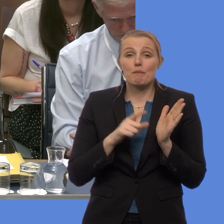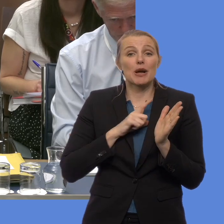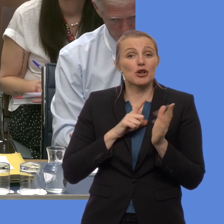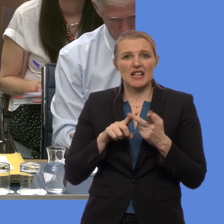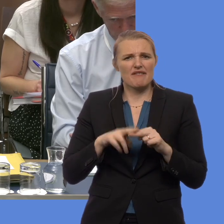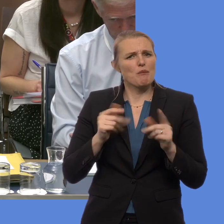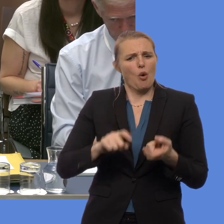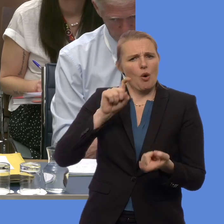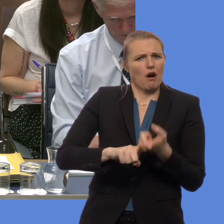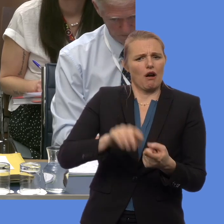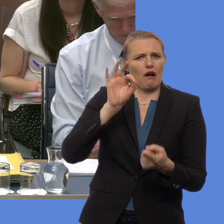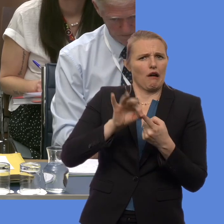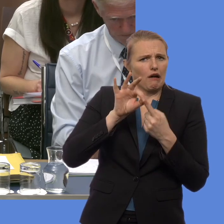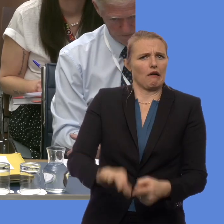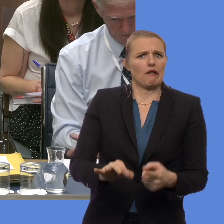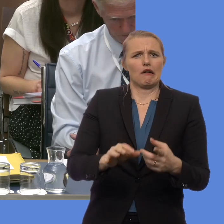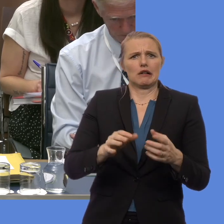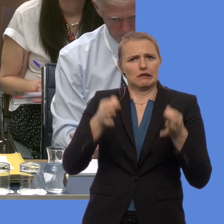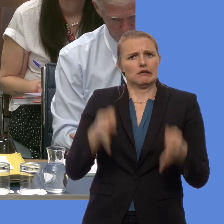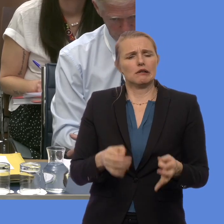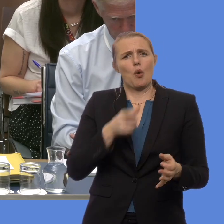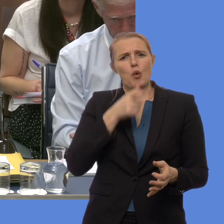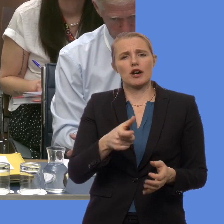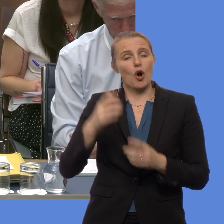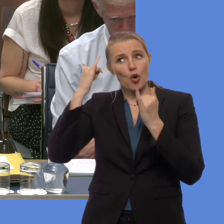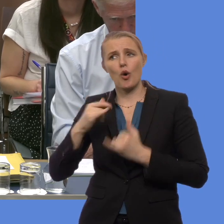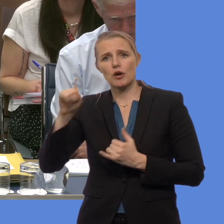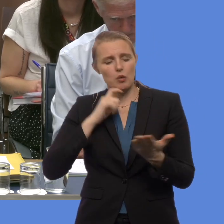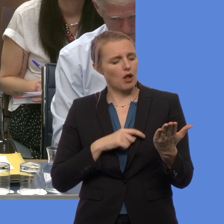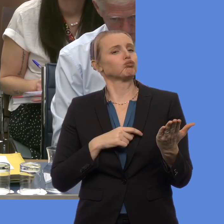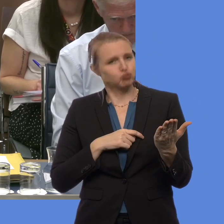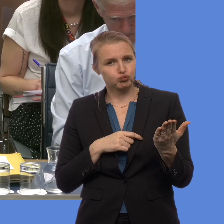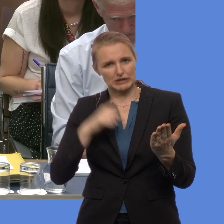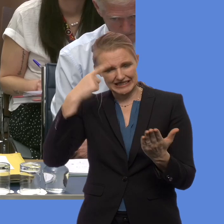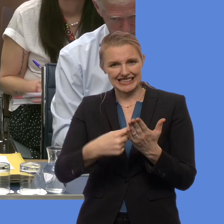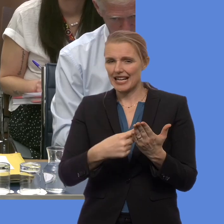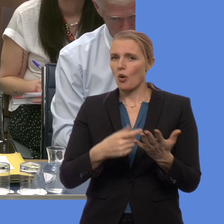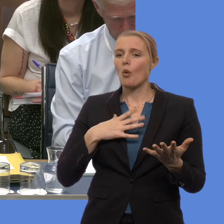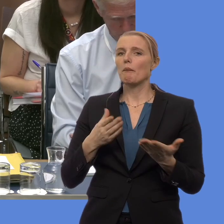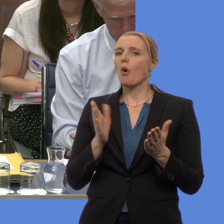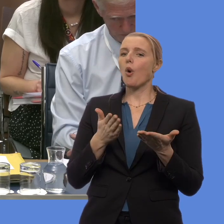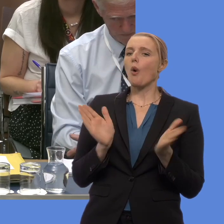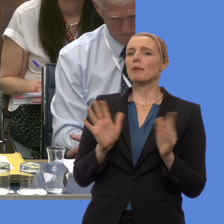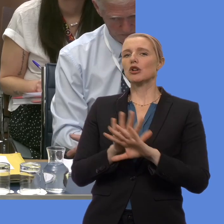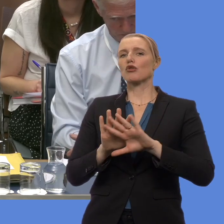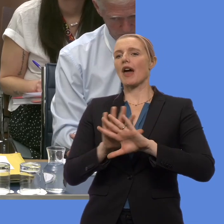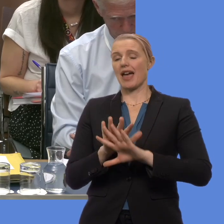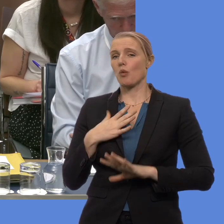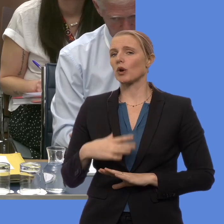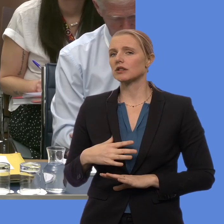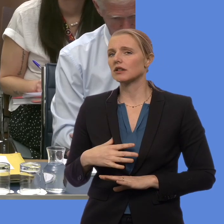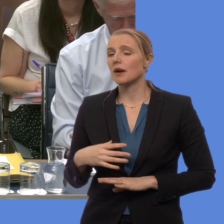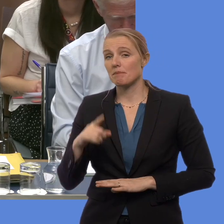We are trying to do that up front and be open about it rather than leave it to a case law later on. And I'm sure we will